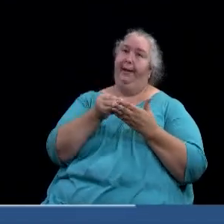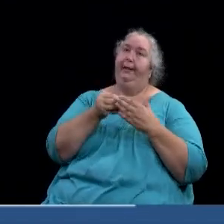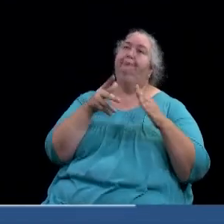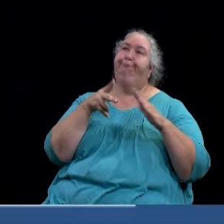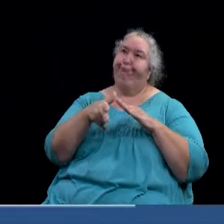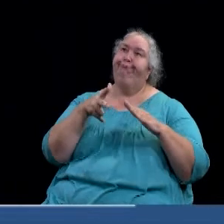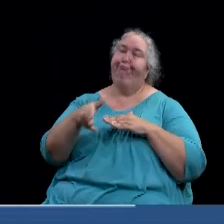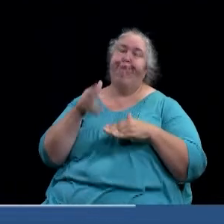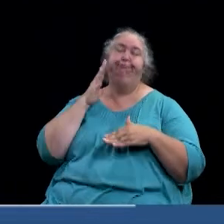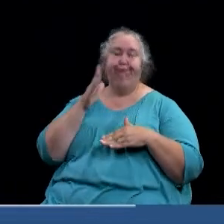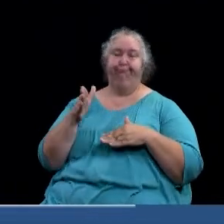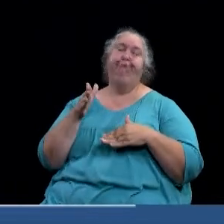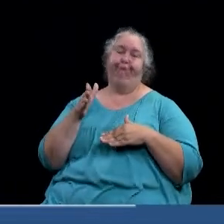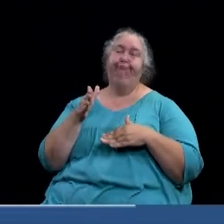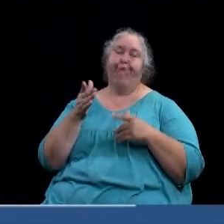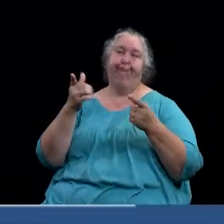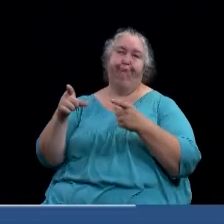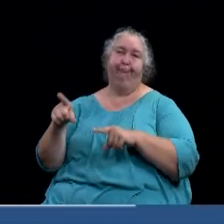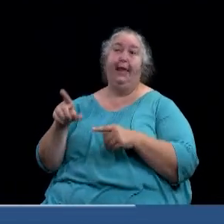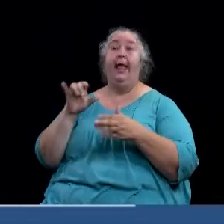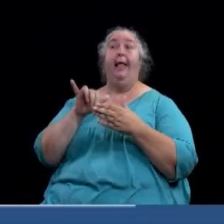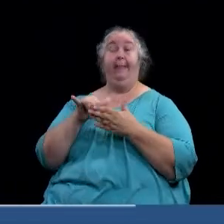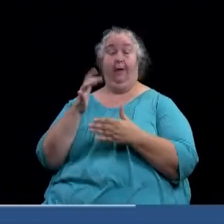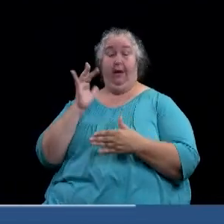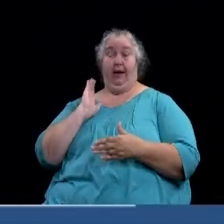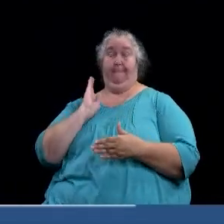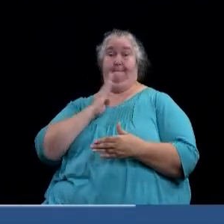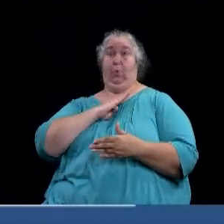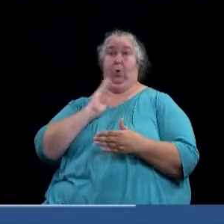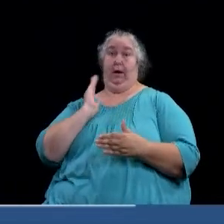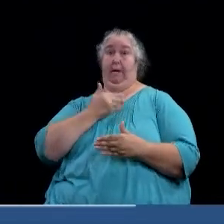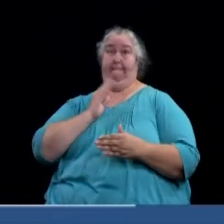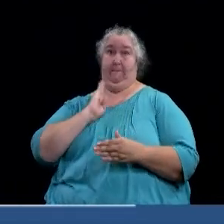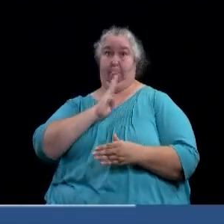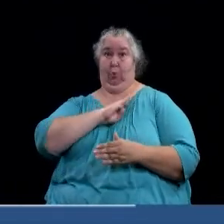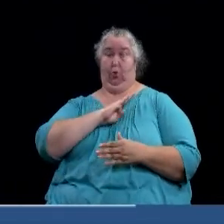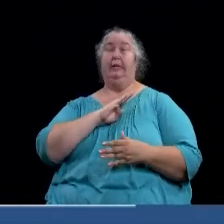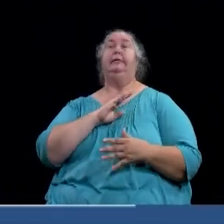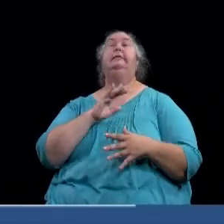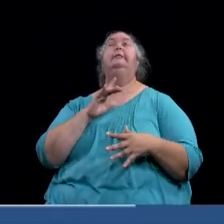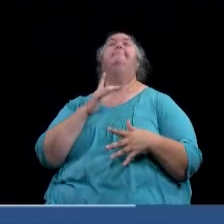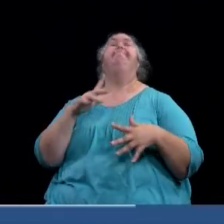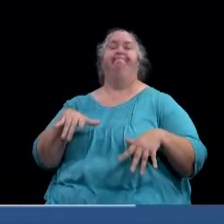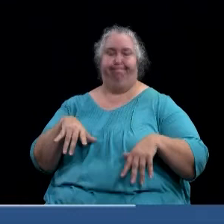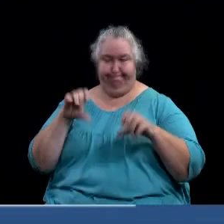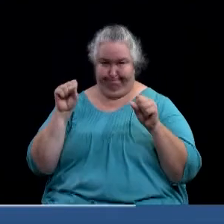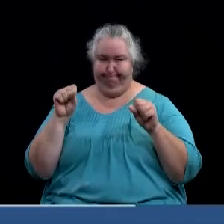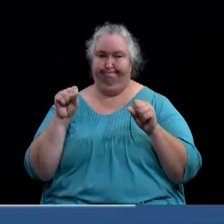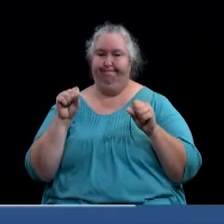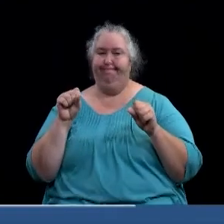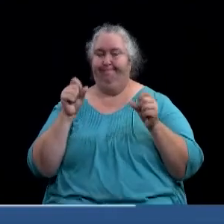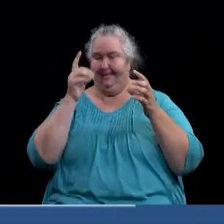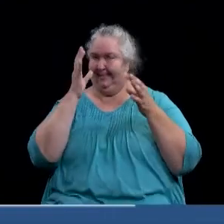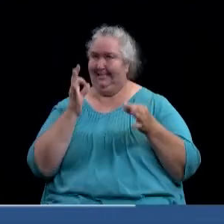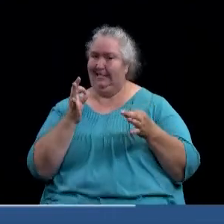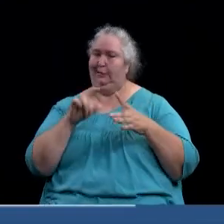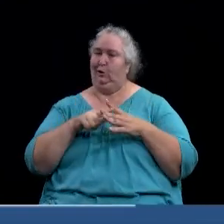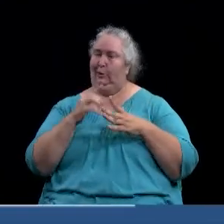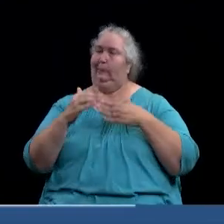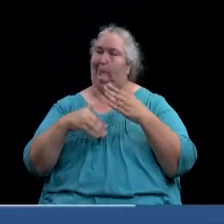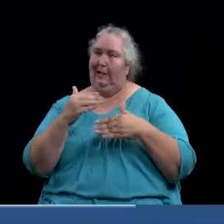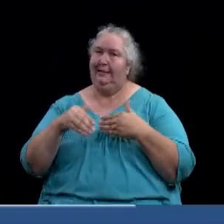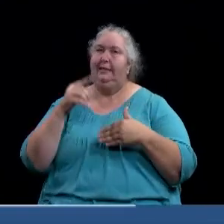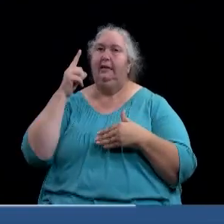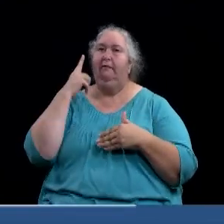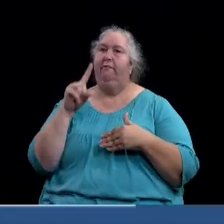board took the leadership it took in trying to start the process for RAD, which is the